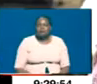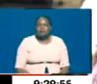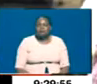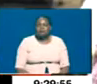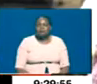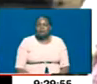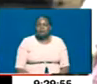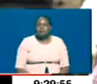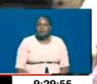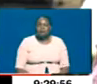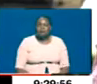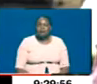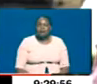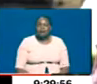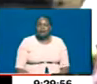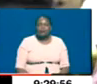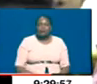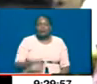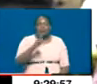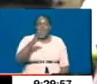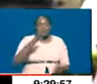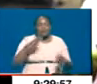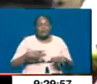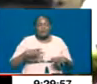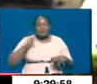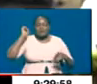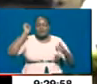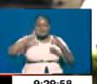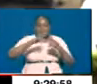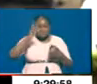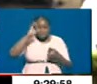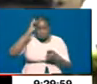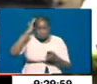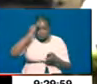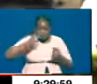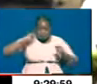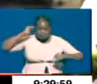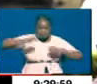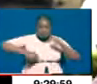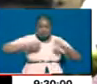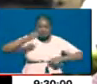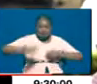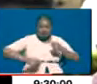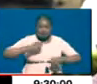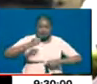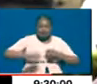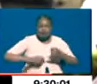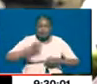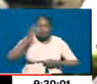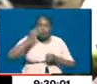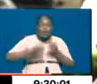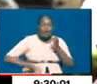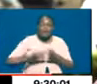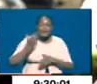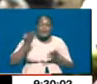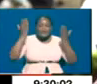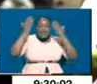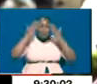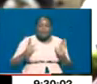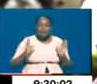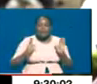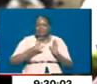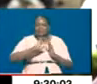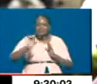Seeing one people, one destiny is the reason we are riding. We are riding to create awareness about the East